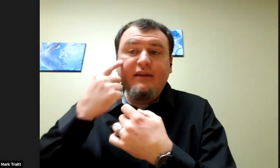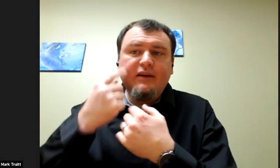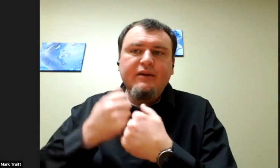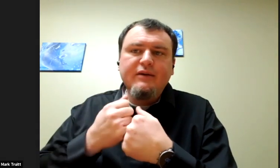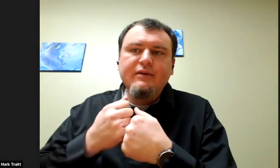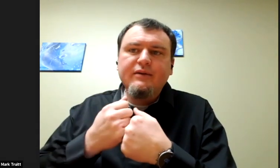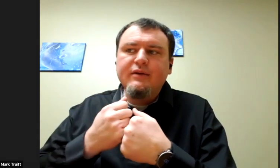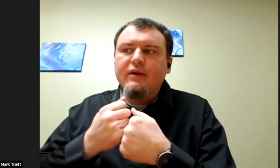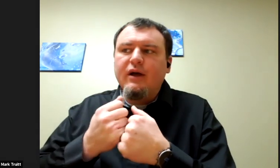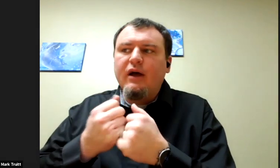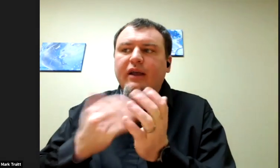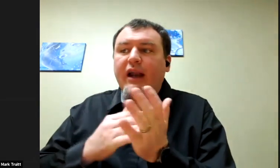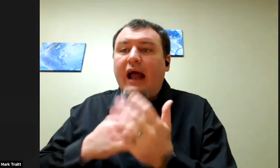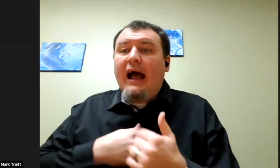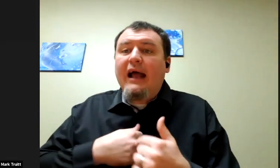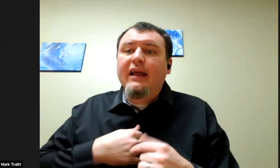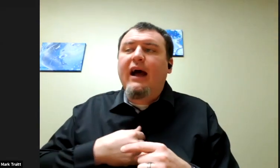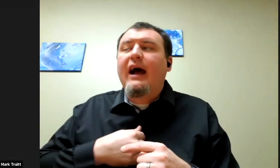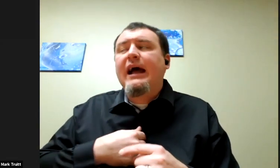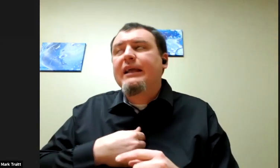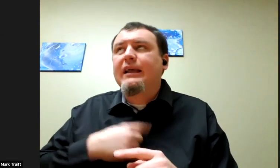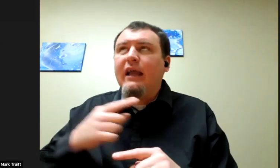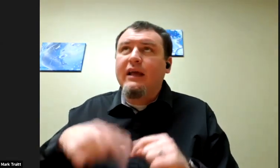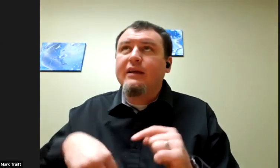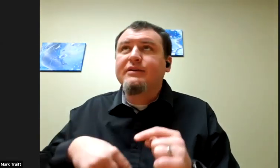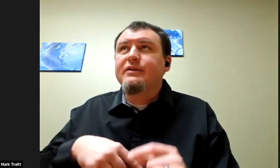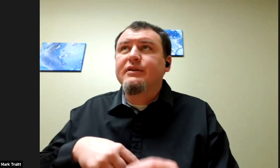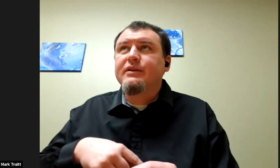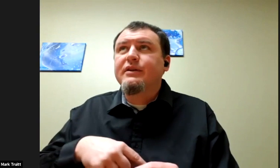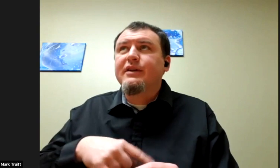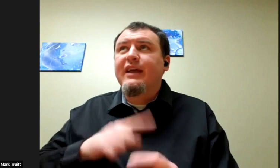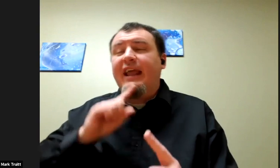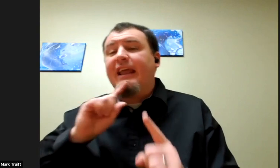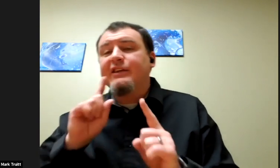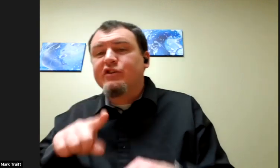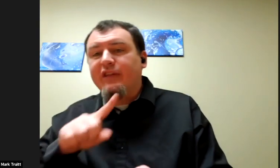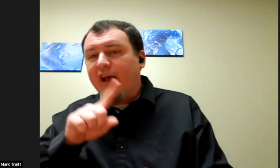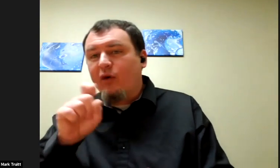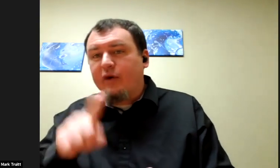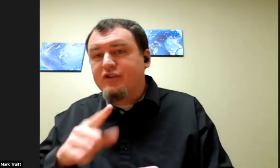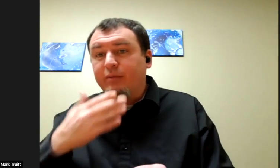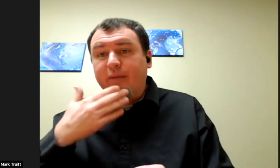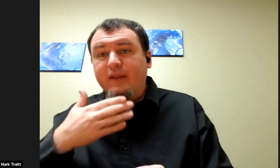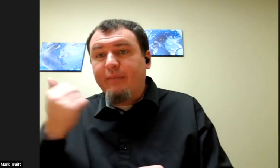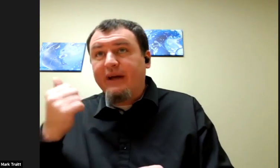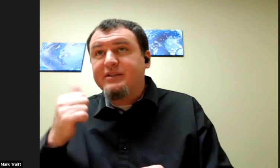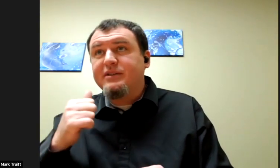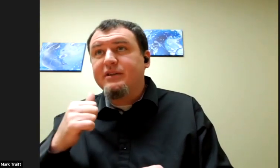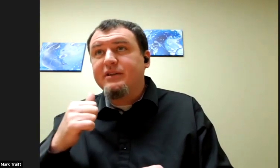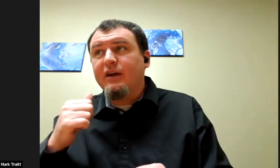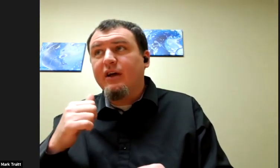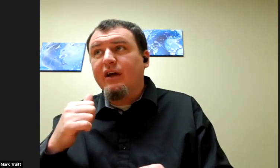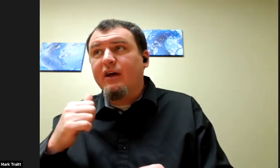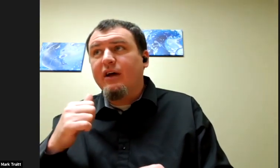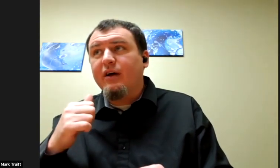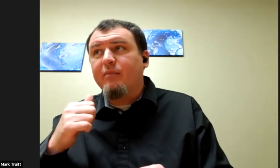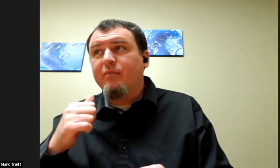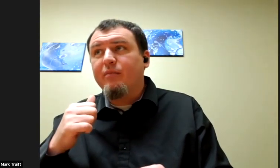I think. Again, I can't answer that question maybe the best